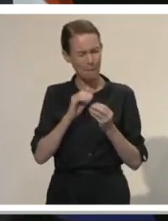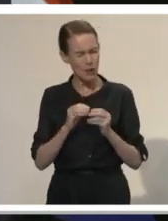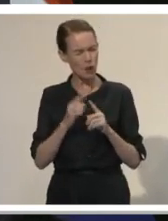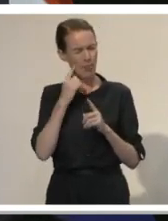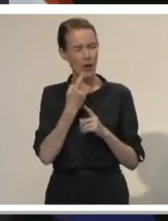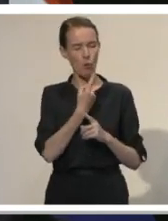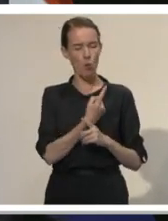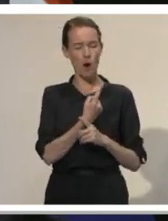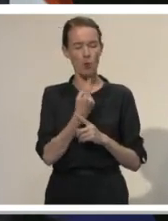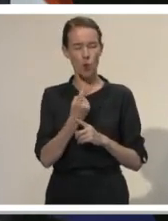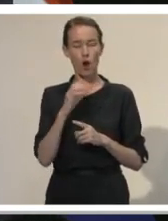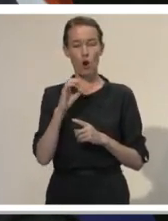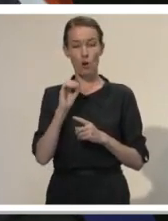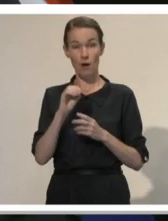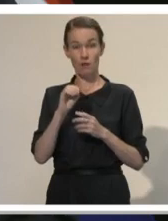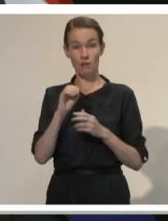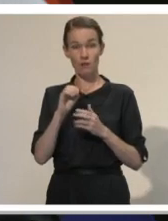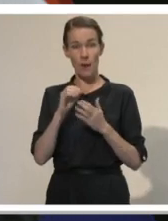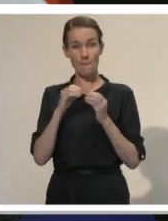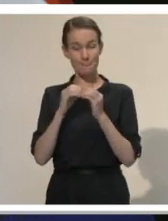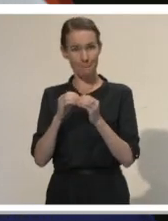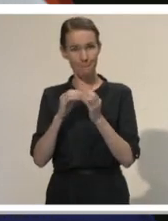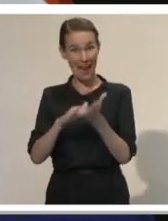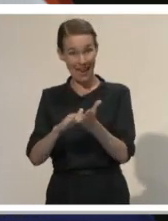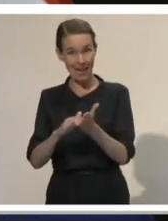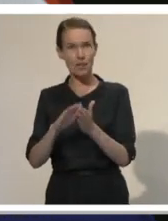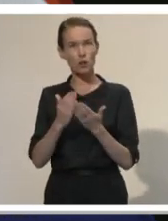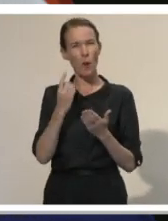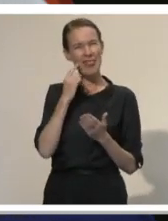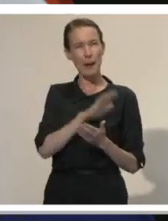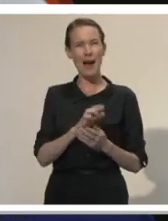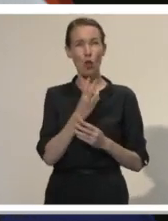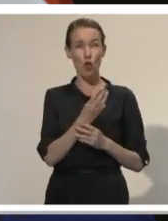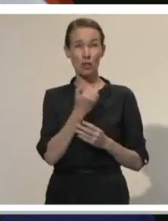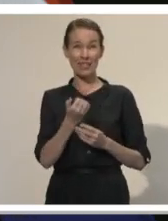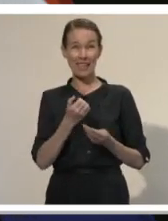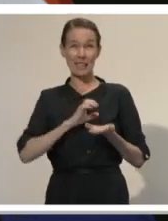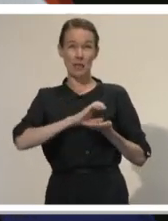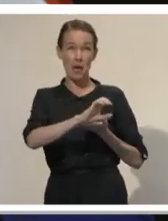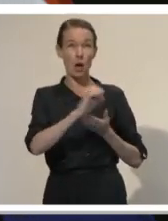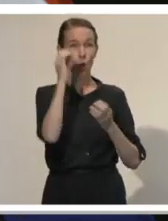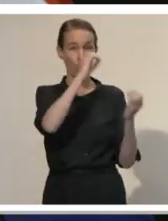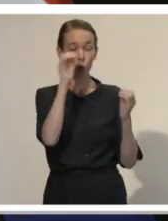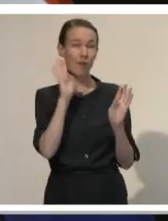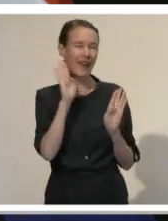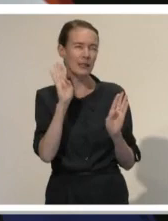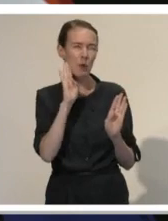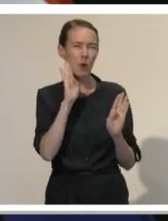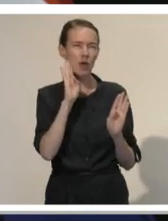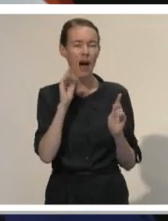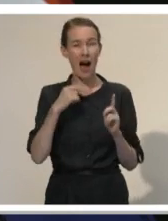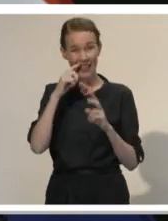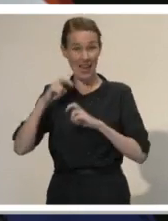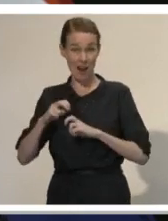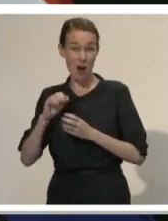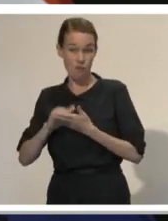about 30%, something like that. I can get you the figures, but again, I don't think it was precise, but I think it's pretty much in the